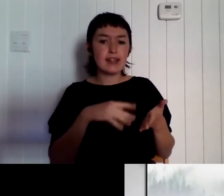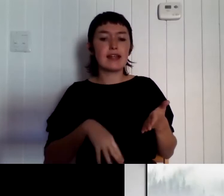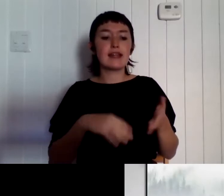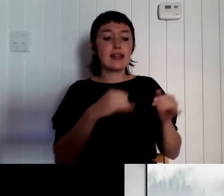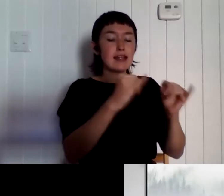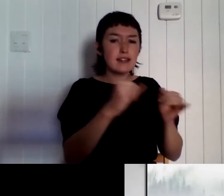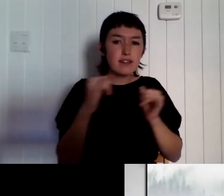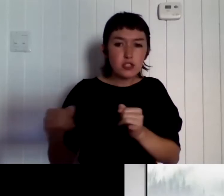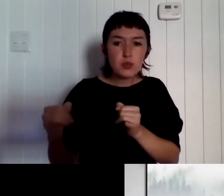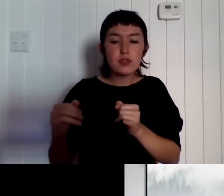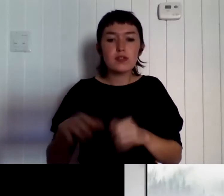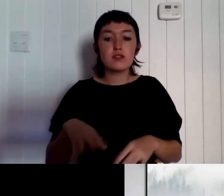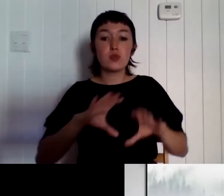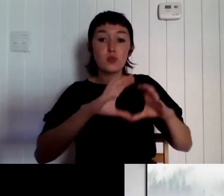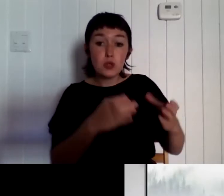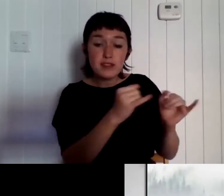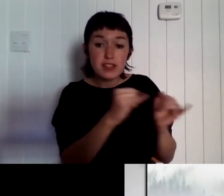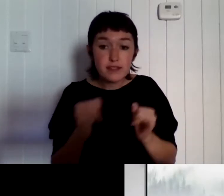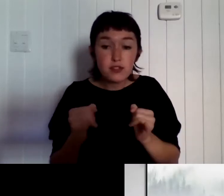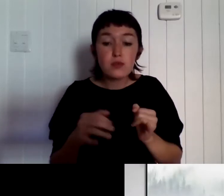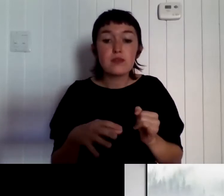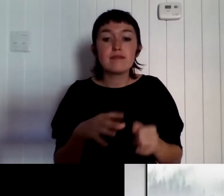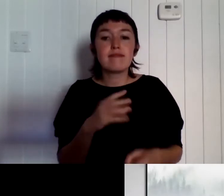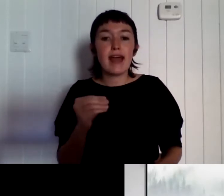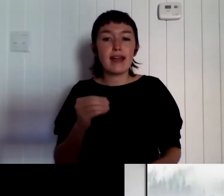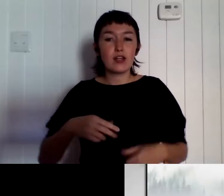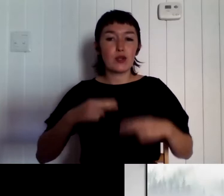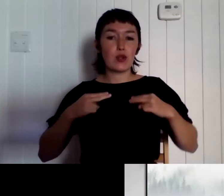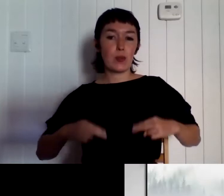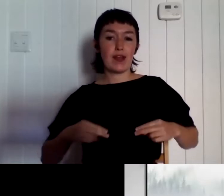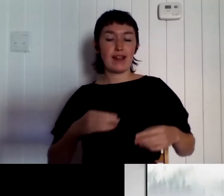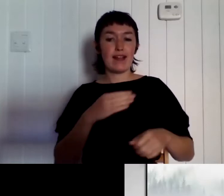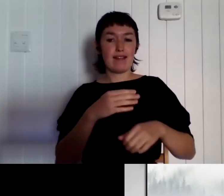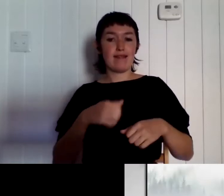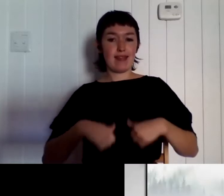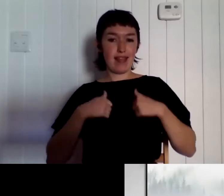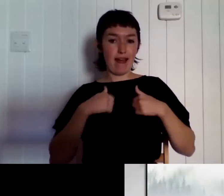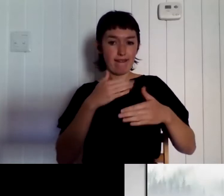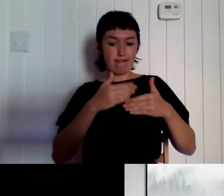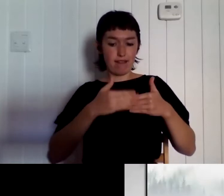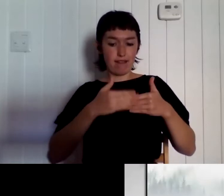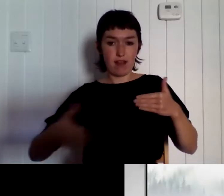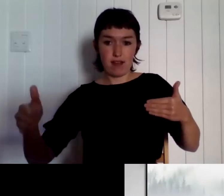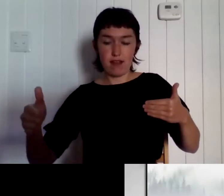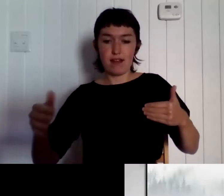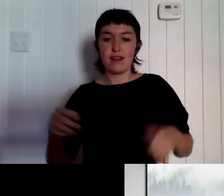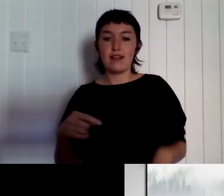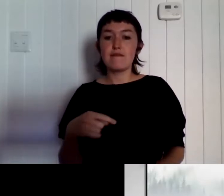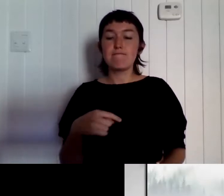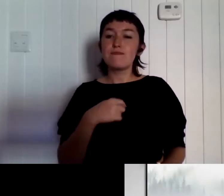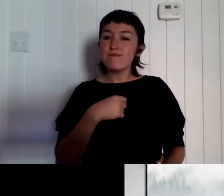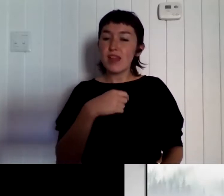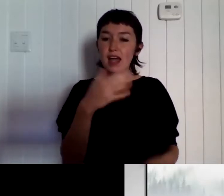of individuals, and across the human lifespan. So I can't say that I know as much about kind of the evolutionary